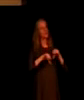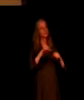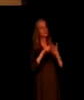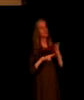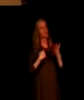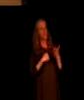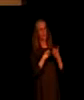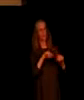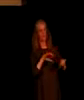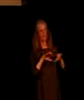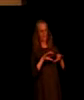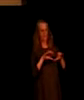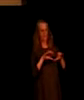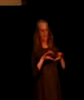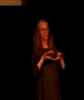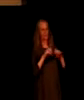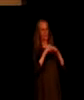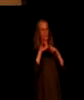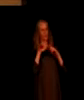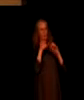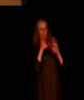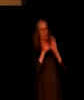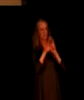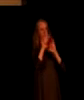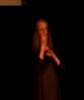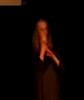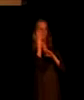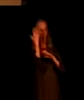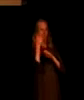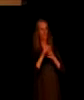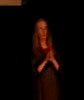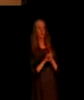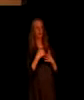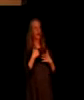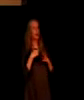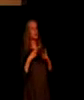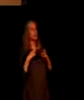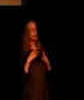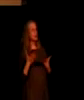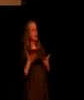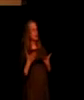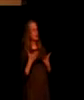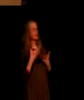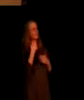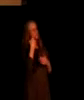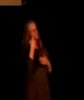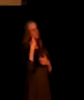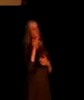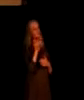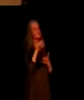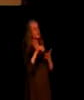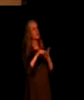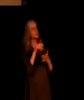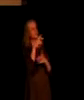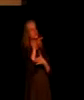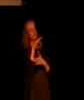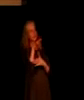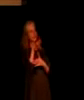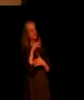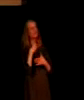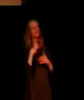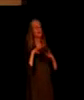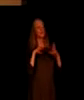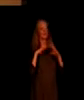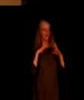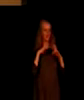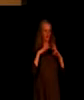does at this point. When I retired here in summer of 2017, I also retired.